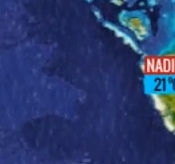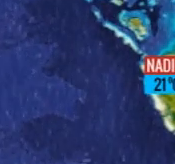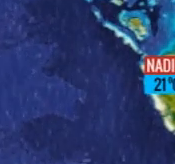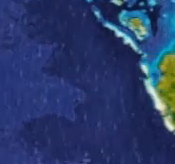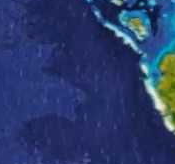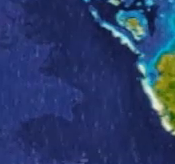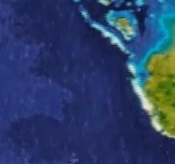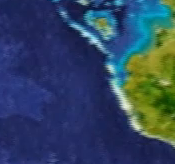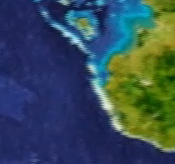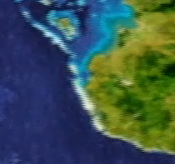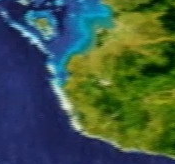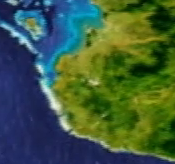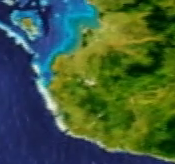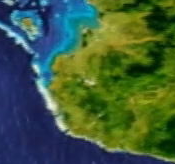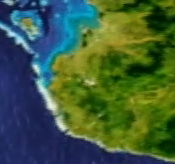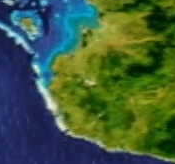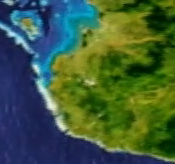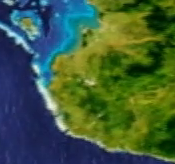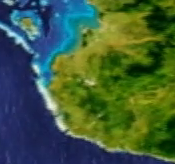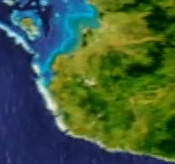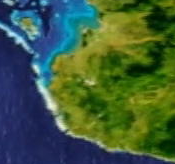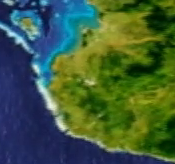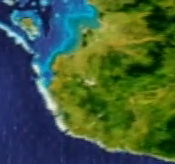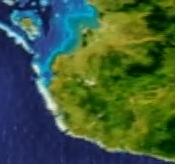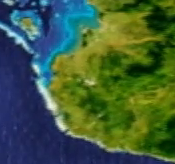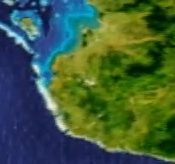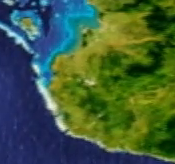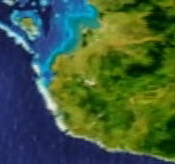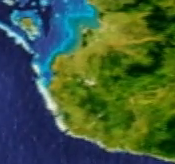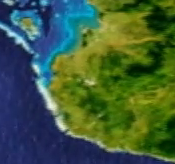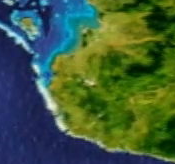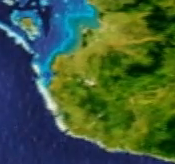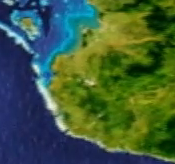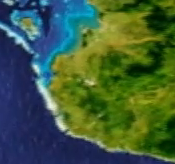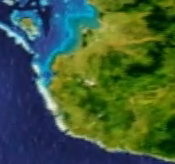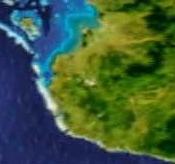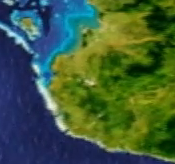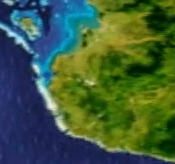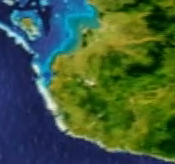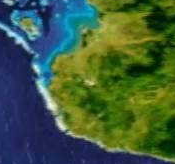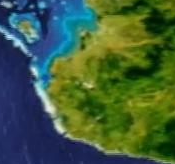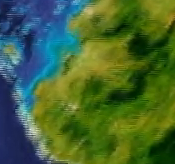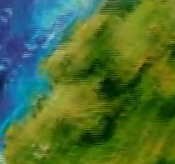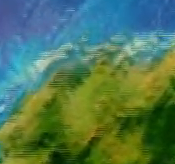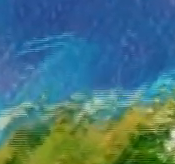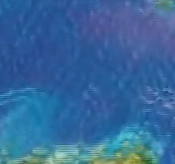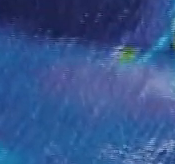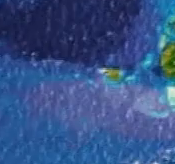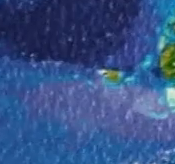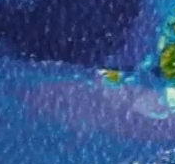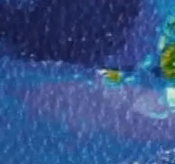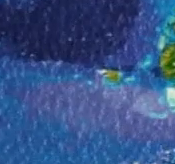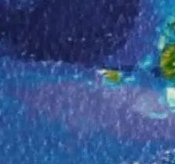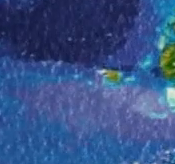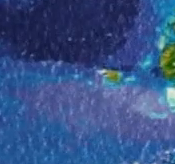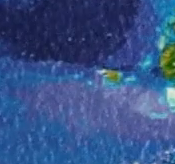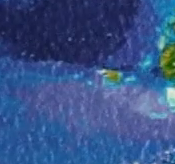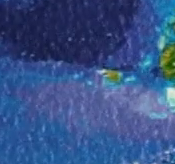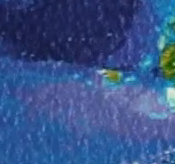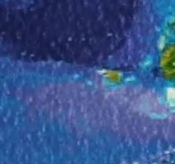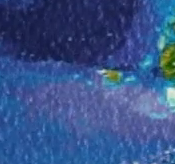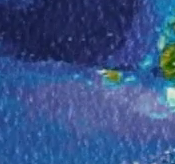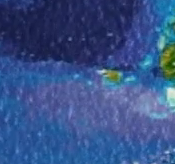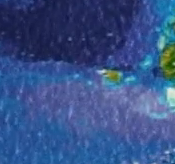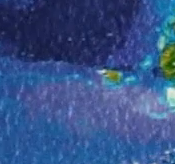from late afternoon. Eastwards from Pacific Harbour to Suva, mostly breezy and sunny weather prevailed. And up north, a cloudy and humid